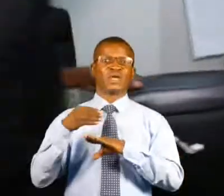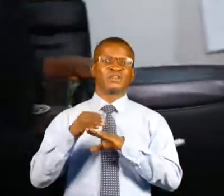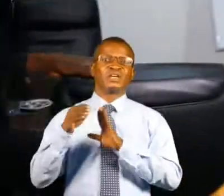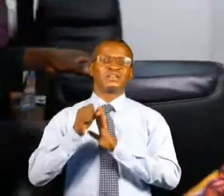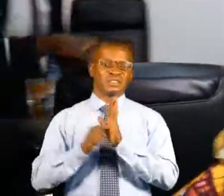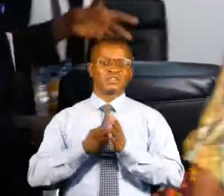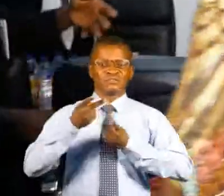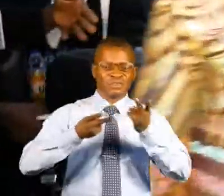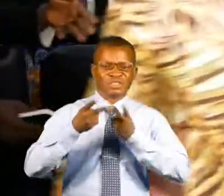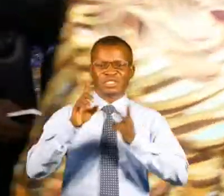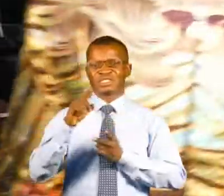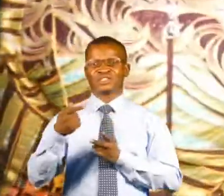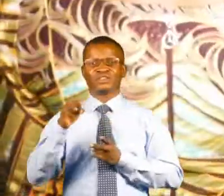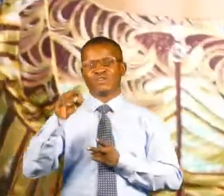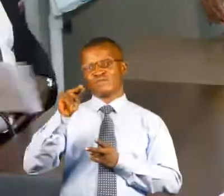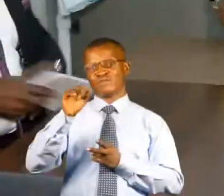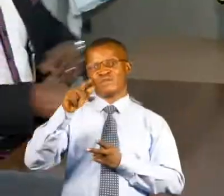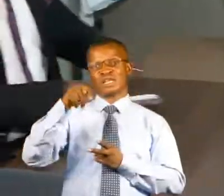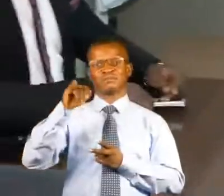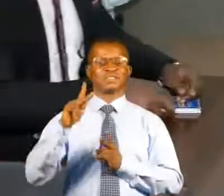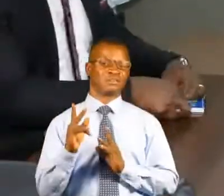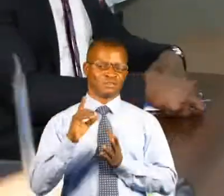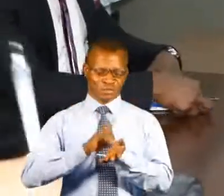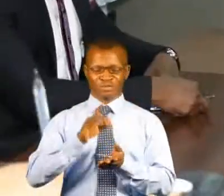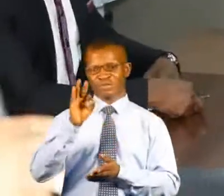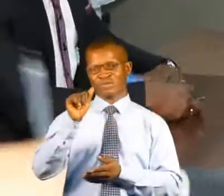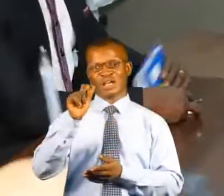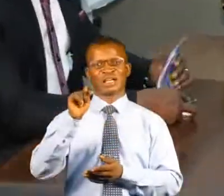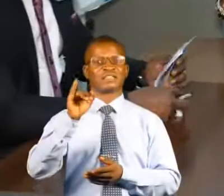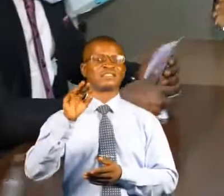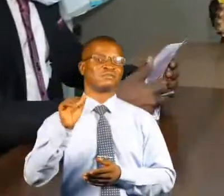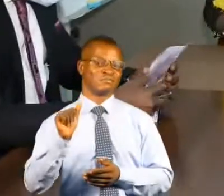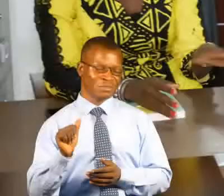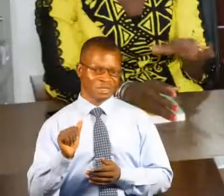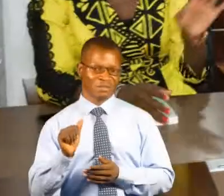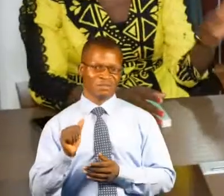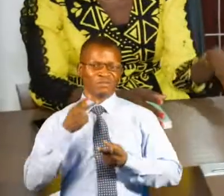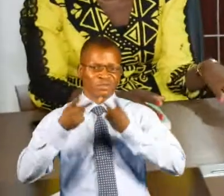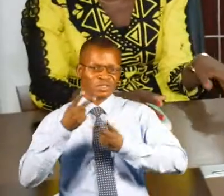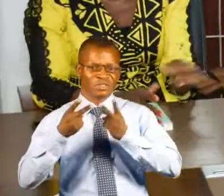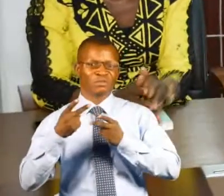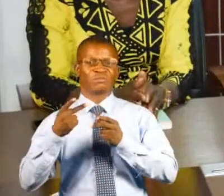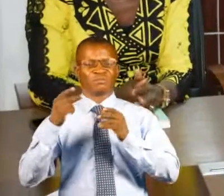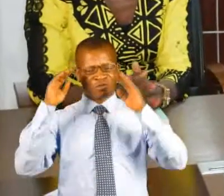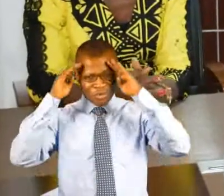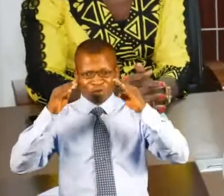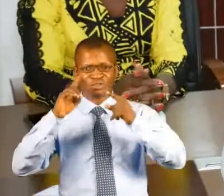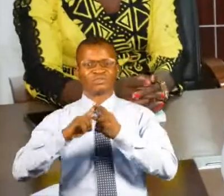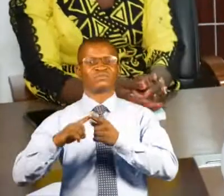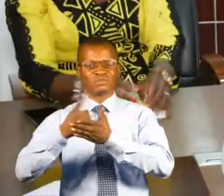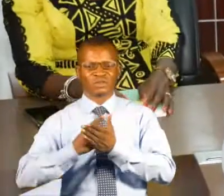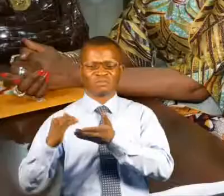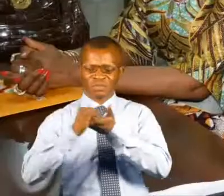courtesy visit to the Director General of NAPTIP, Dr. Fatima Waziri Azi. The aim of the visit is to discuss areas